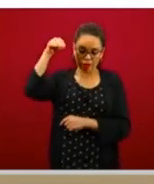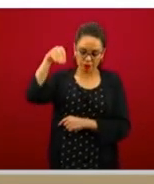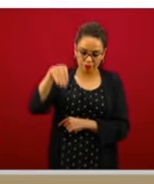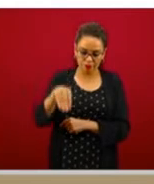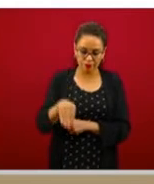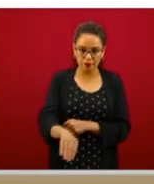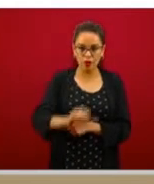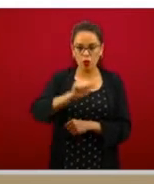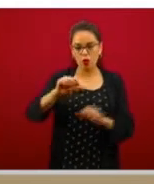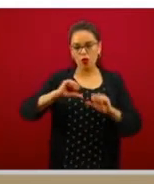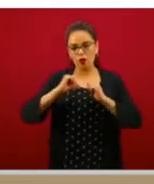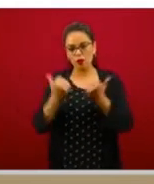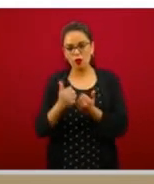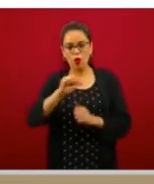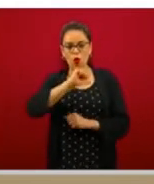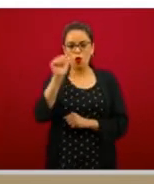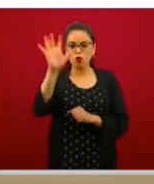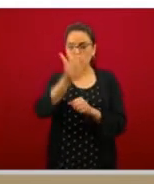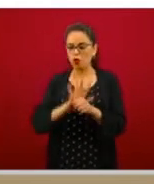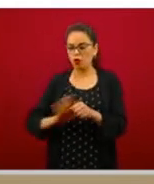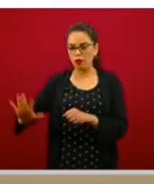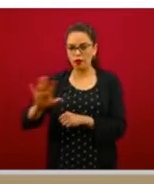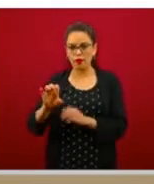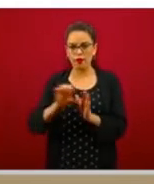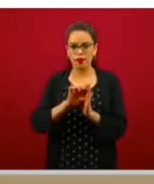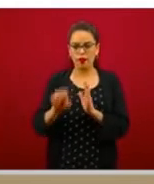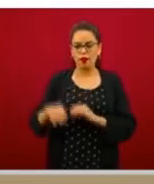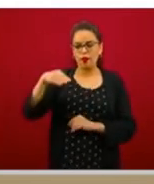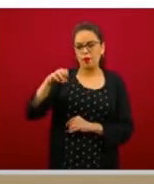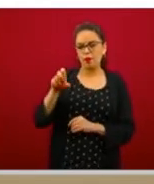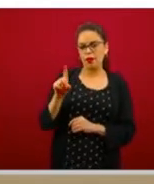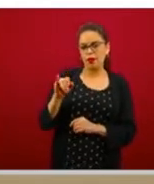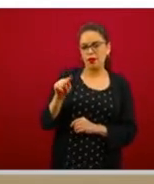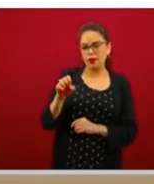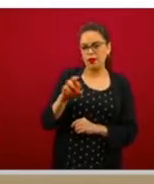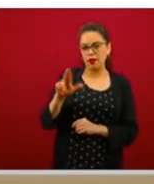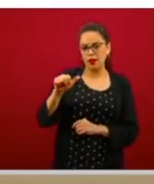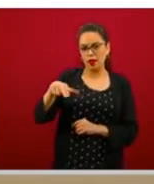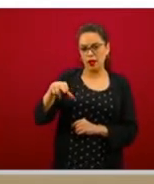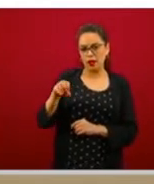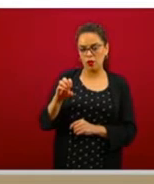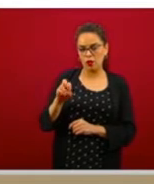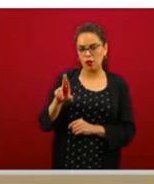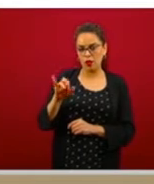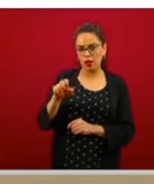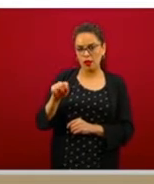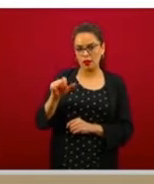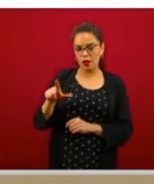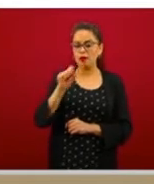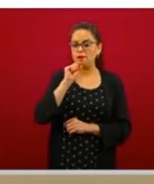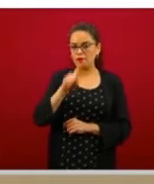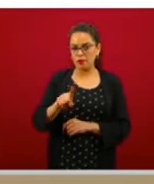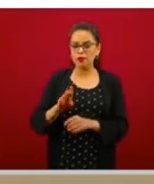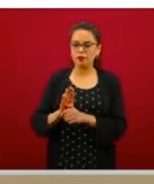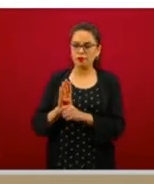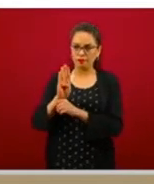1,510,000 have come up in the last 14 days, so they are part of the active group in the